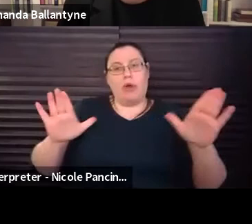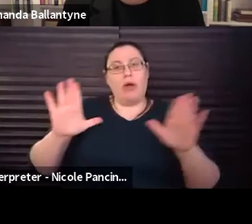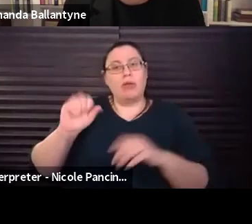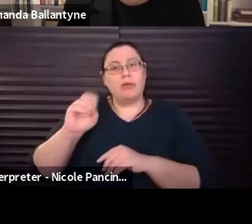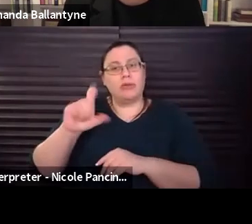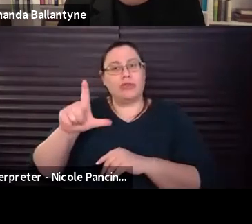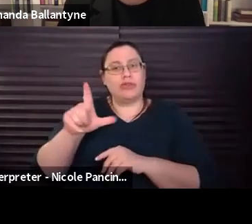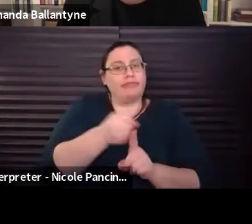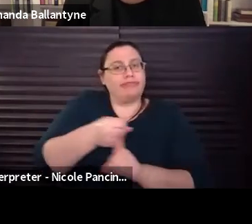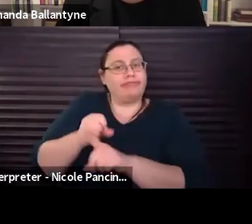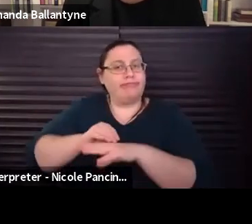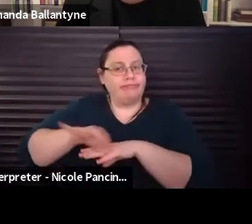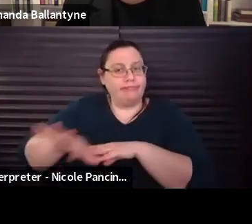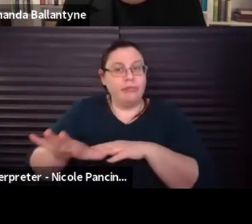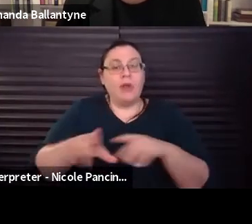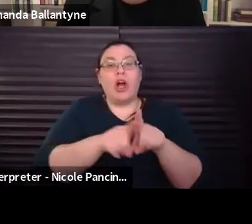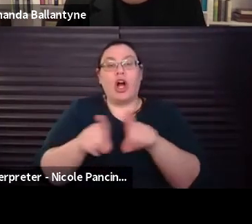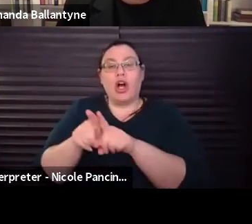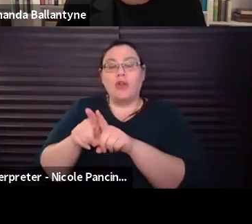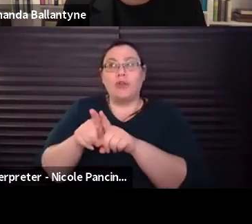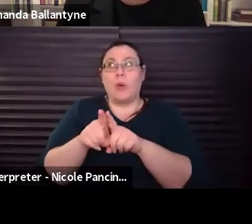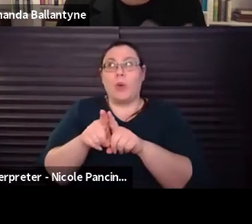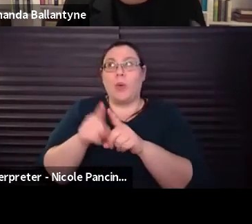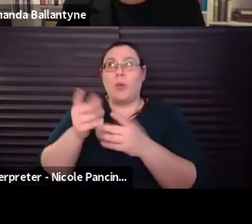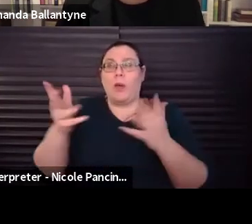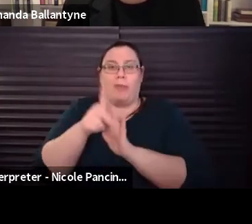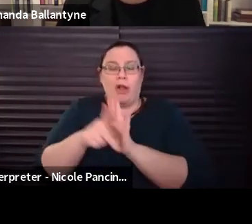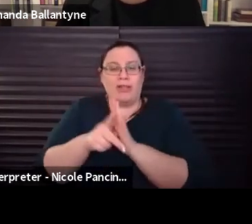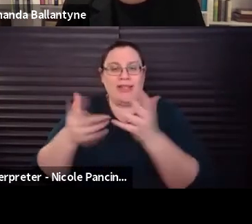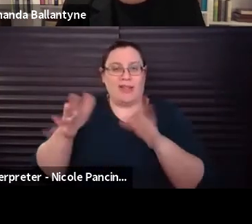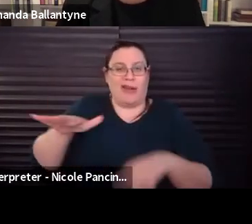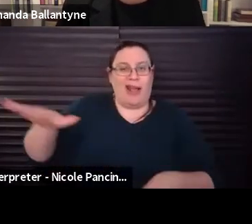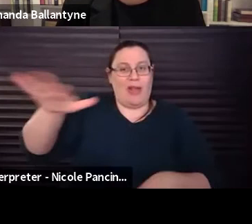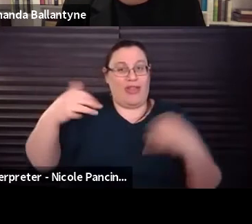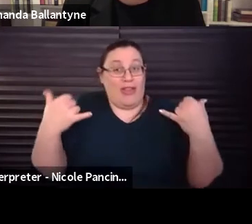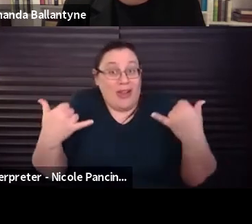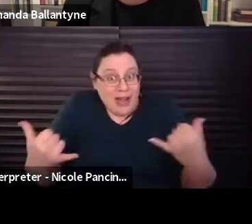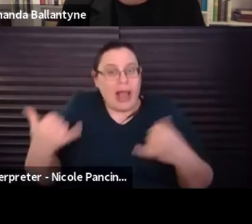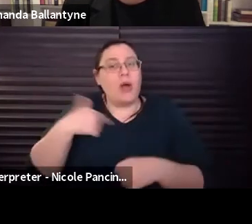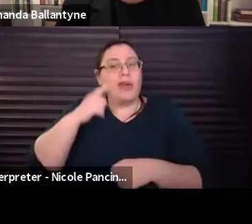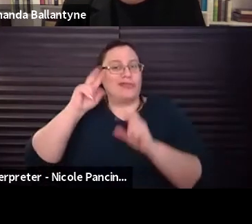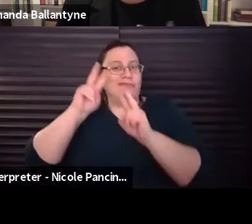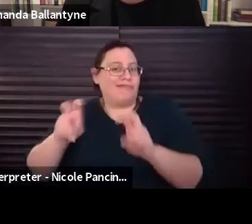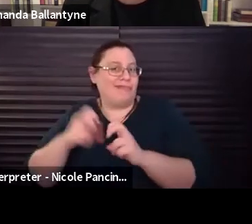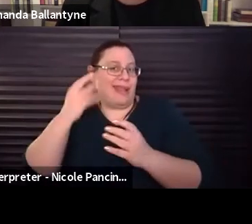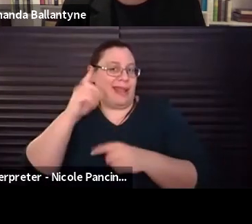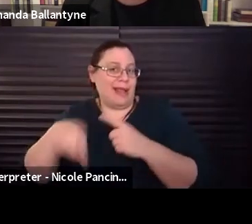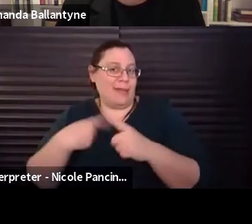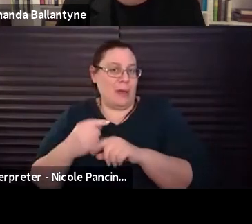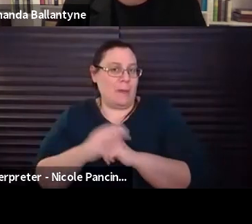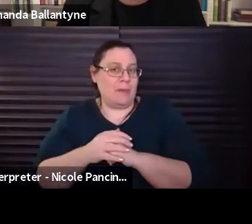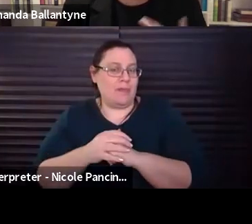implications, and also kind of what policies are out there right now that we should be looking at and thinking about. I want to extend